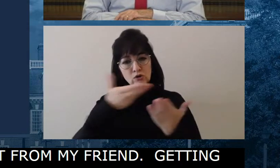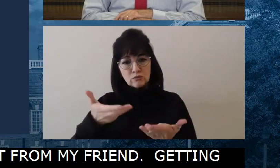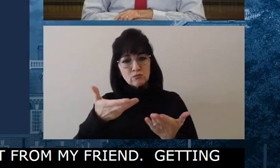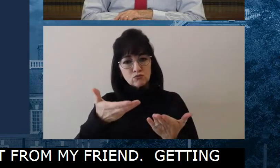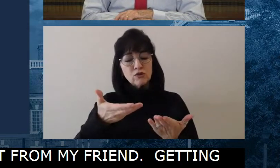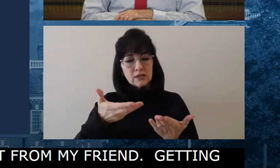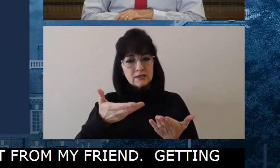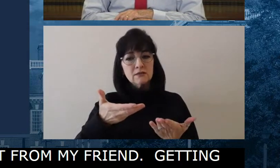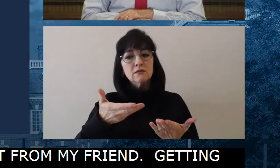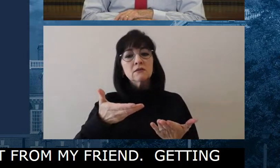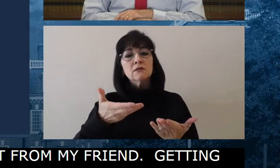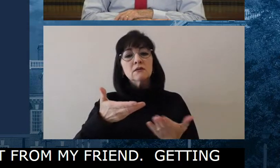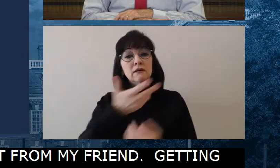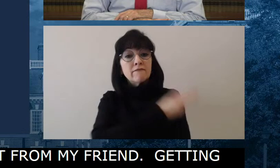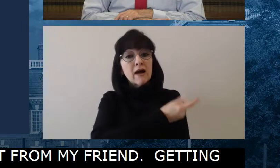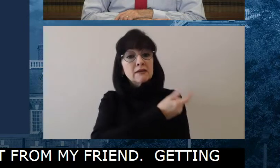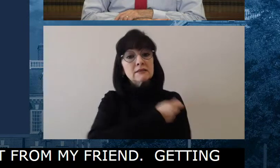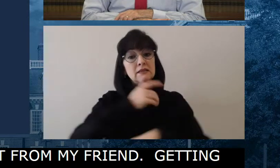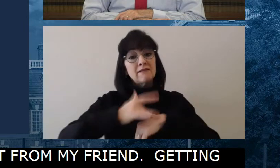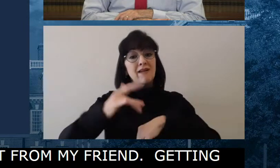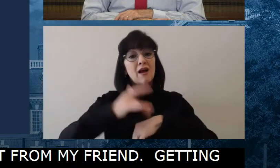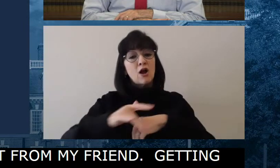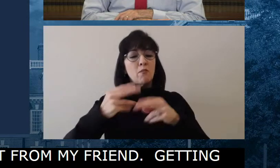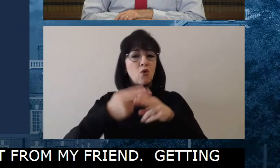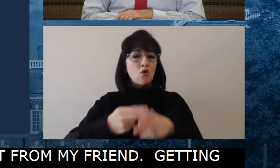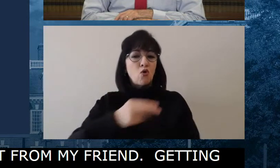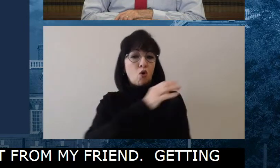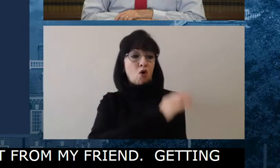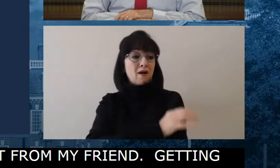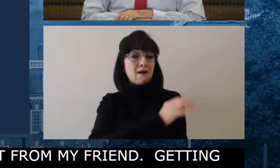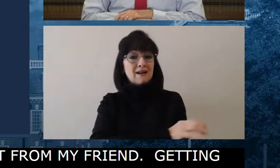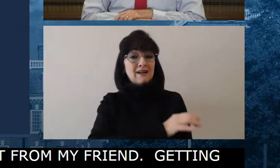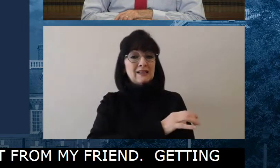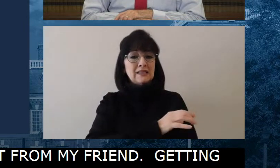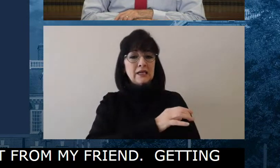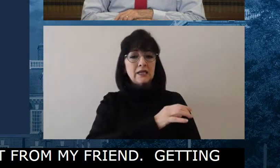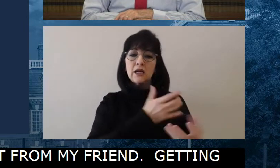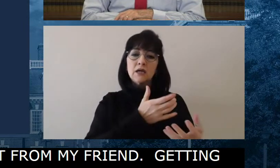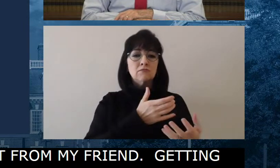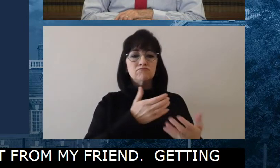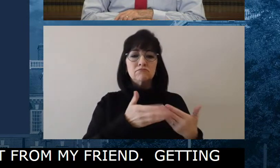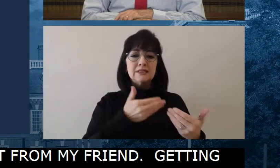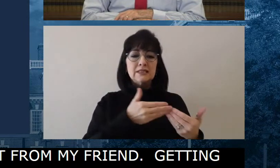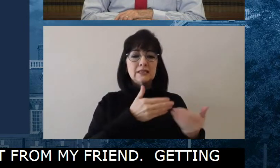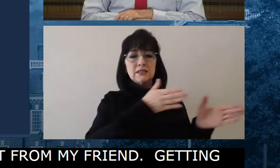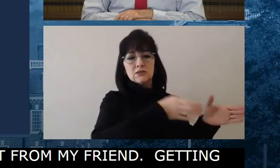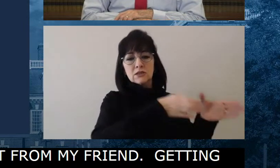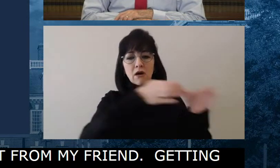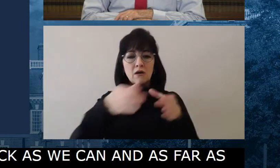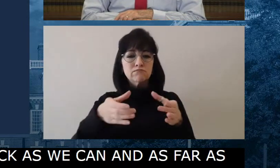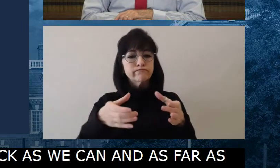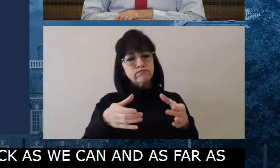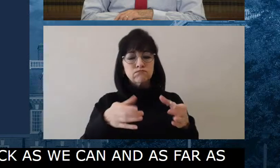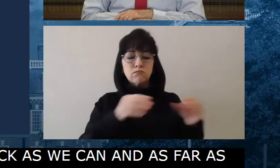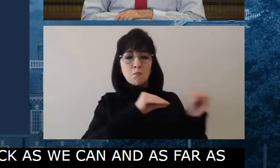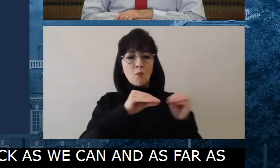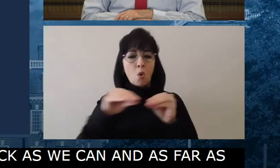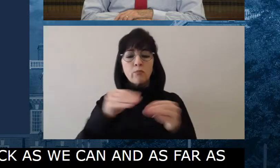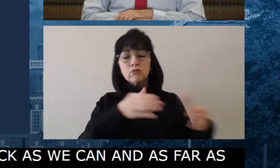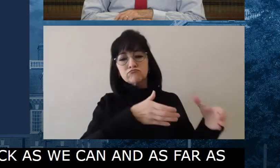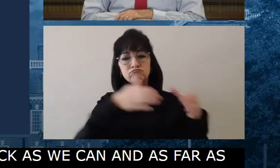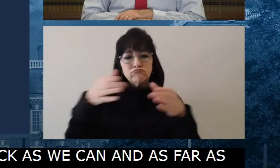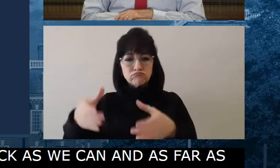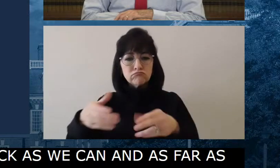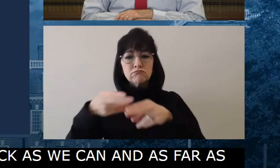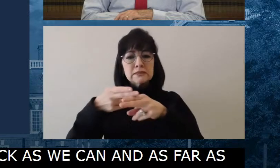of color. Dr. Rattay is going to talk about some of those efforts, a whole series of ways that we're doing